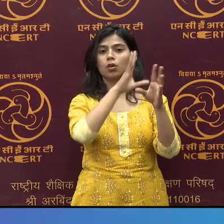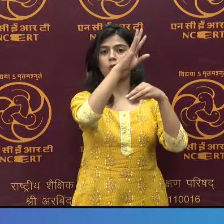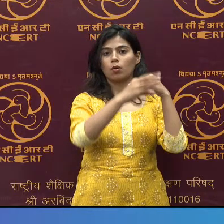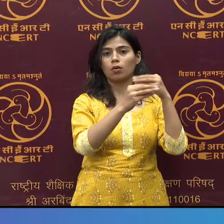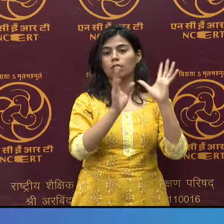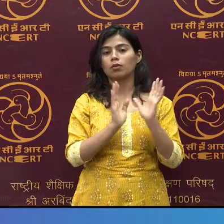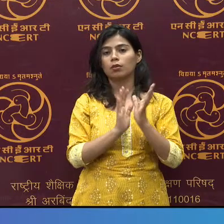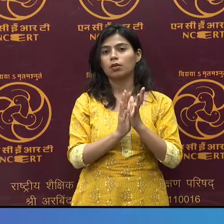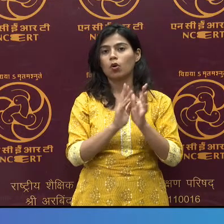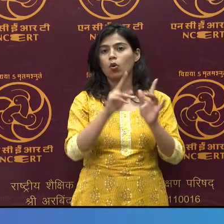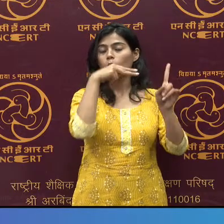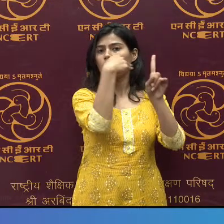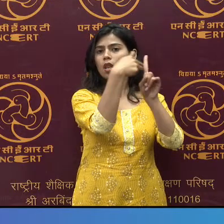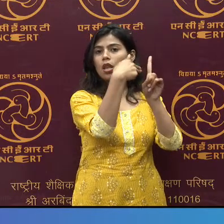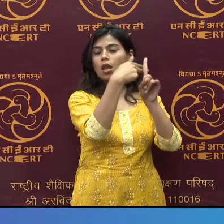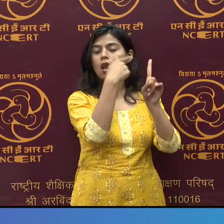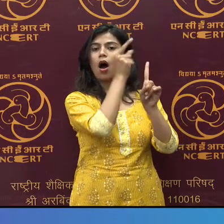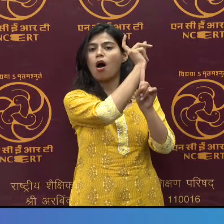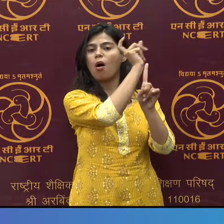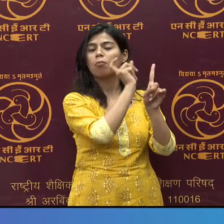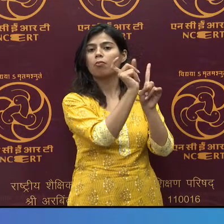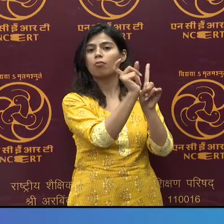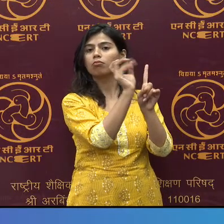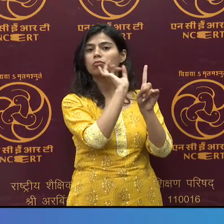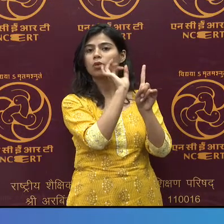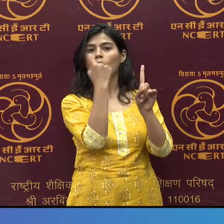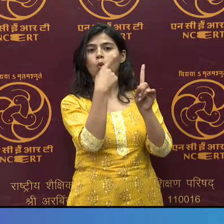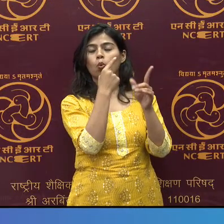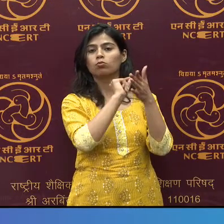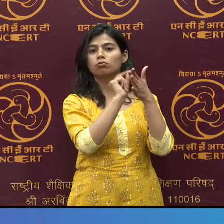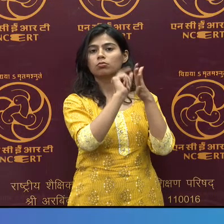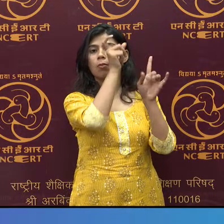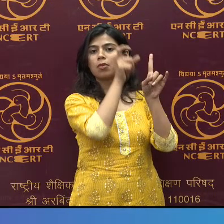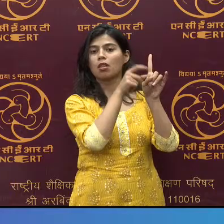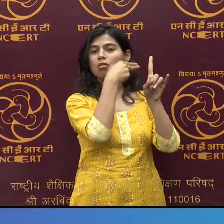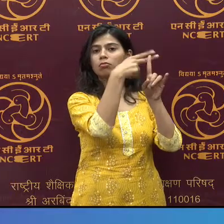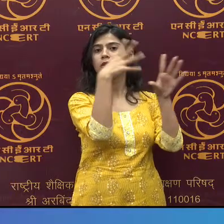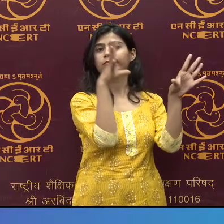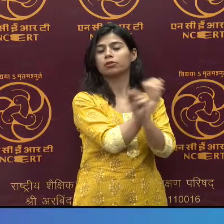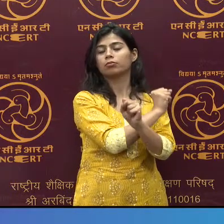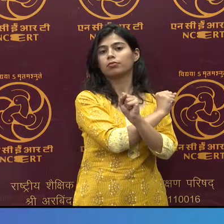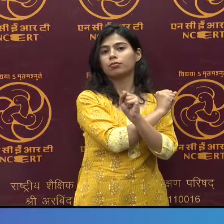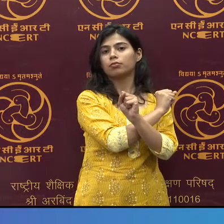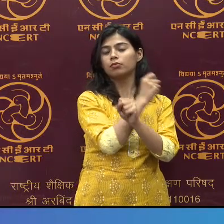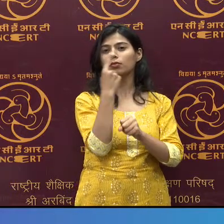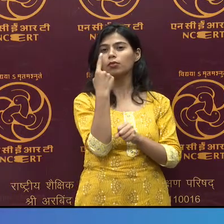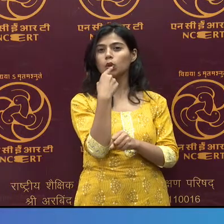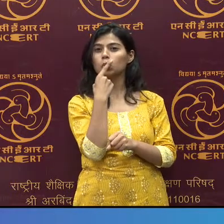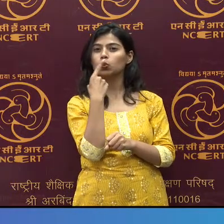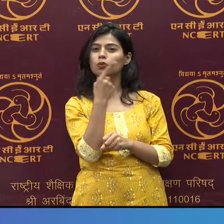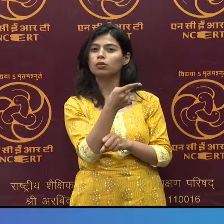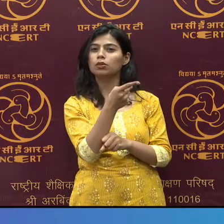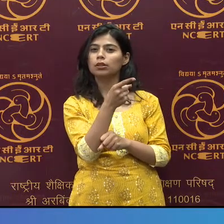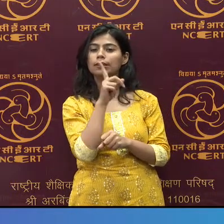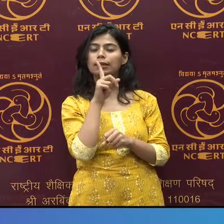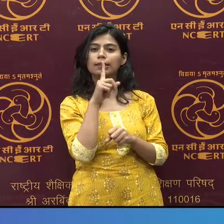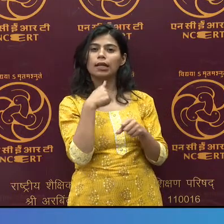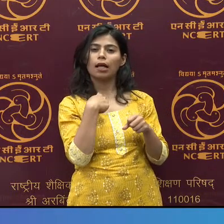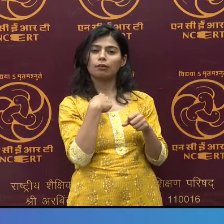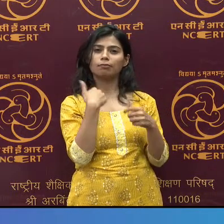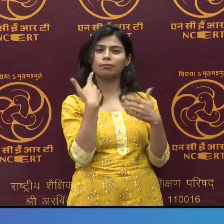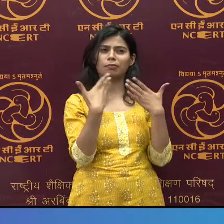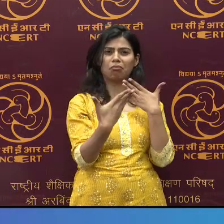written the name of the writer, who you are. So that, what will we write? What do you think, Neha? I think we are supposed to write